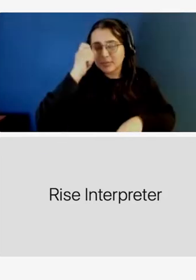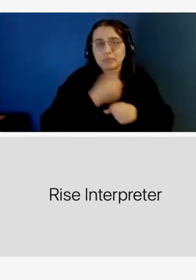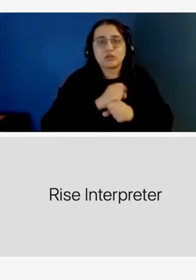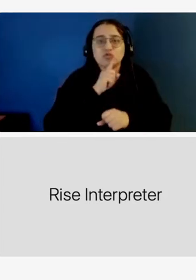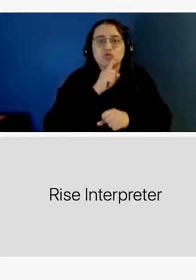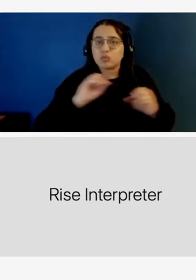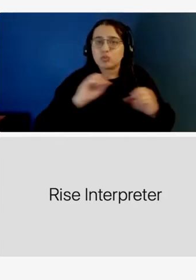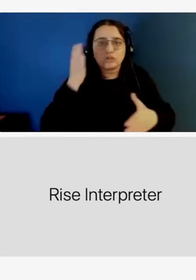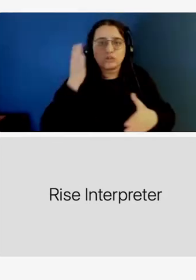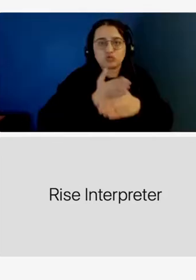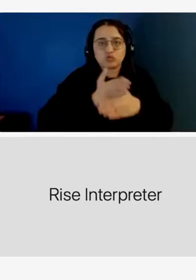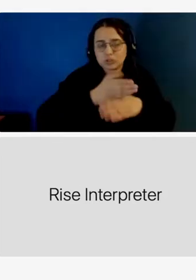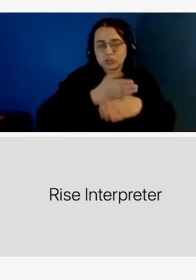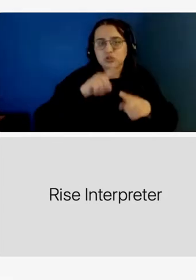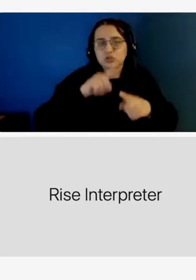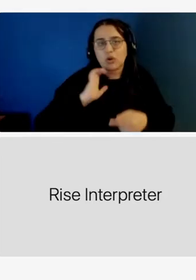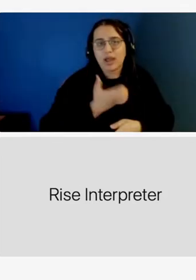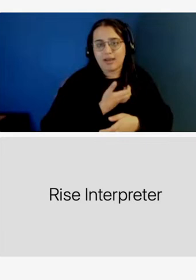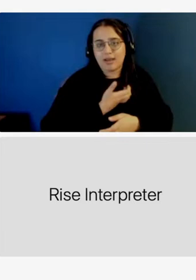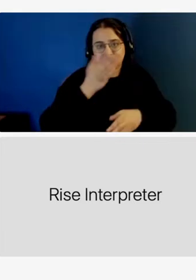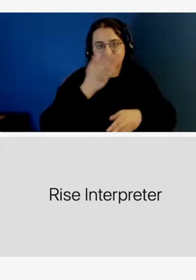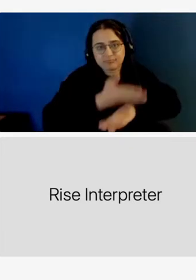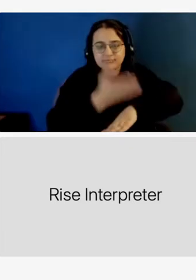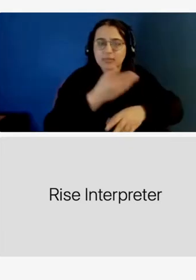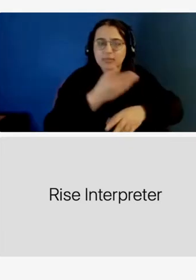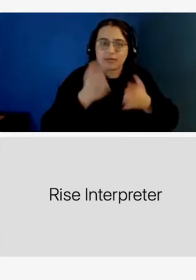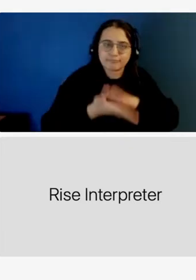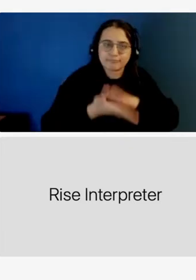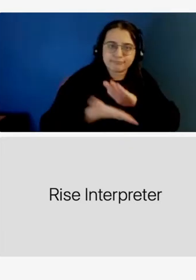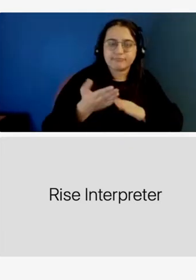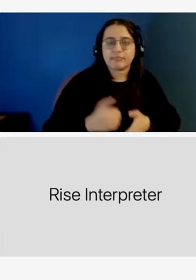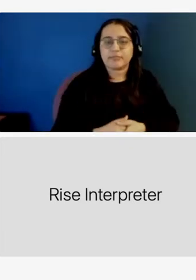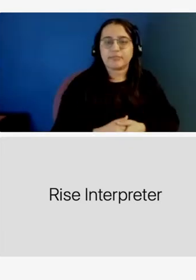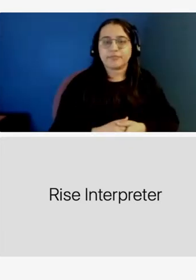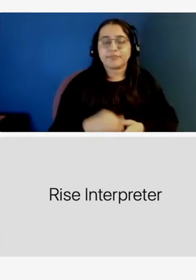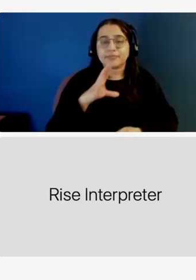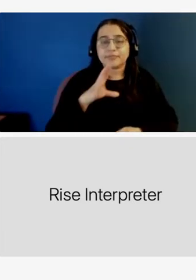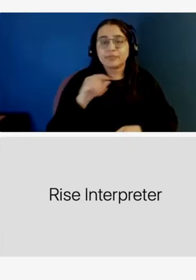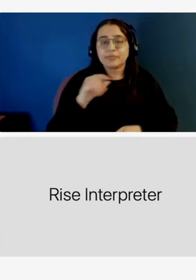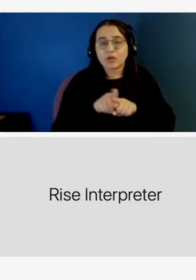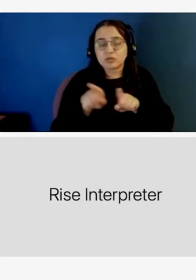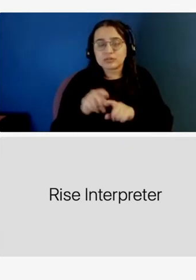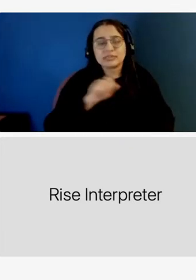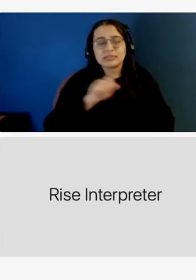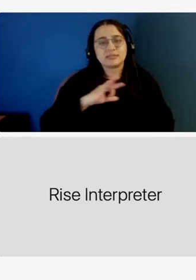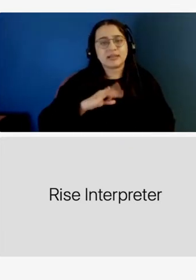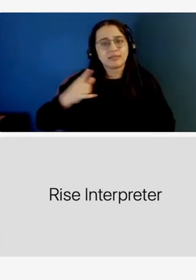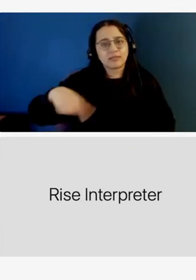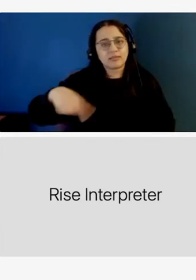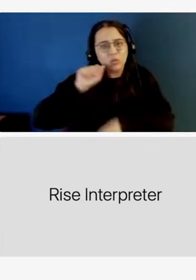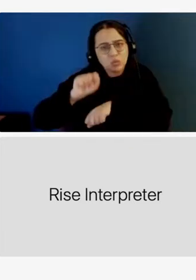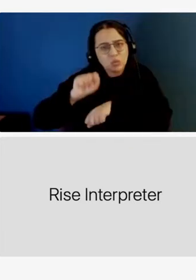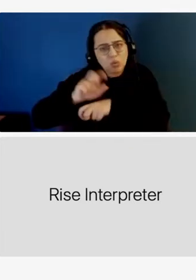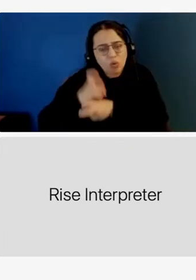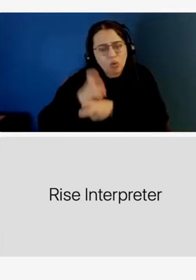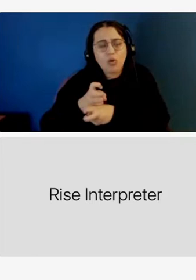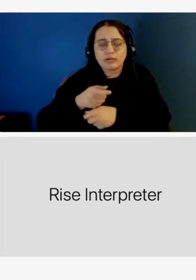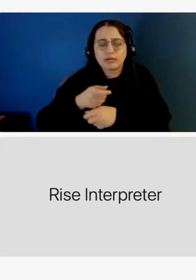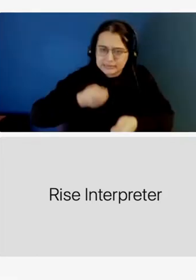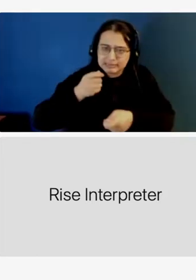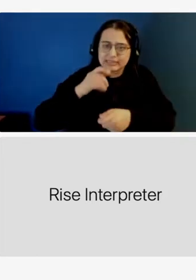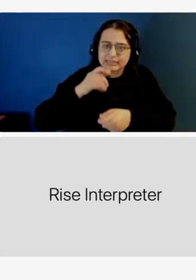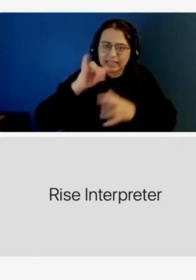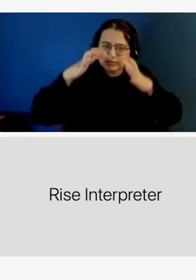half, I know it's long waited for as well. So staff also been working diligently and working on the demolition phase of the Lions Club